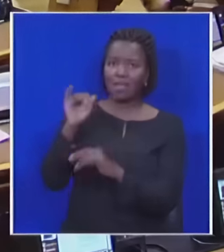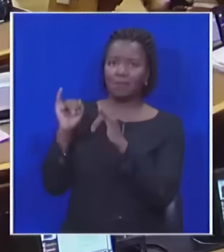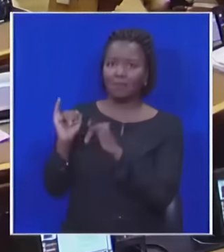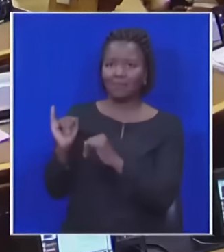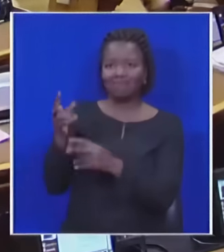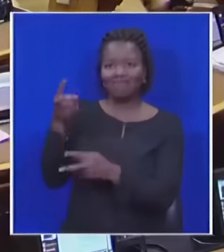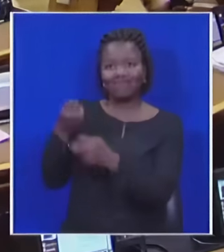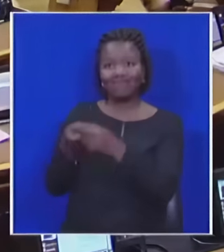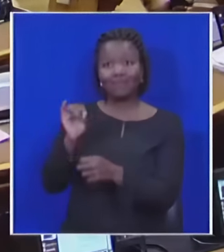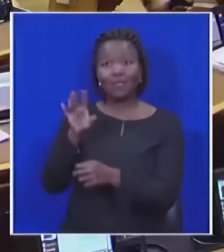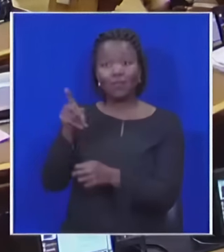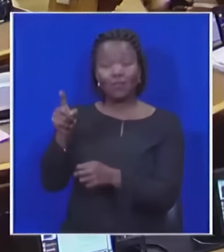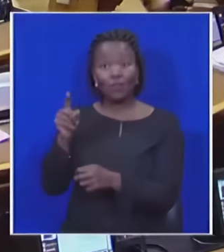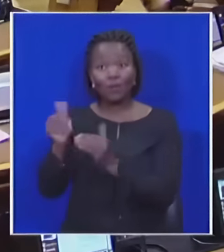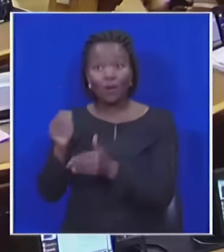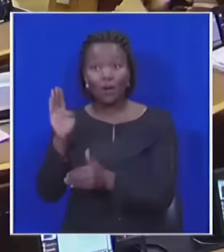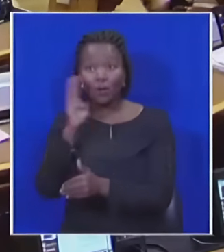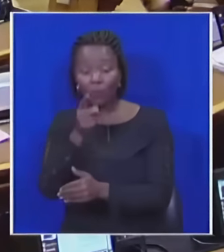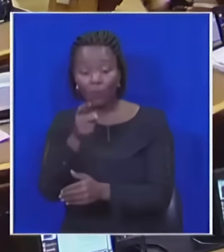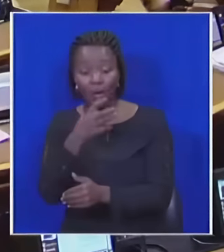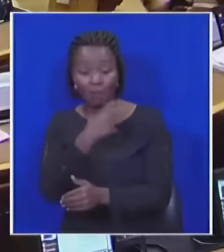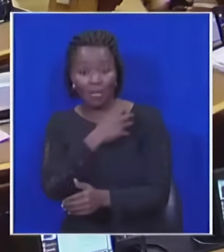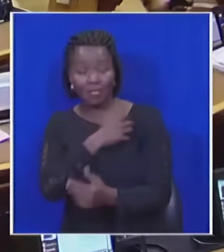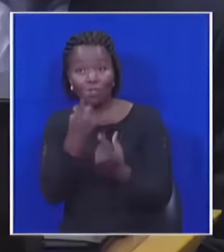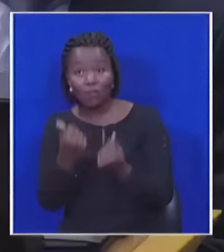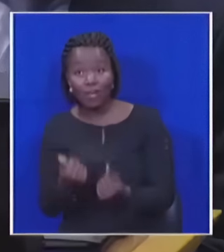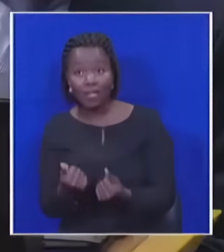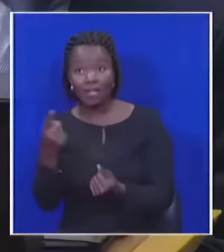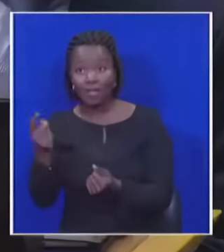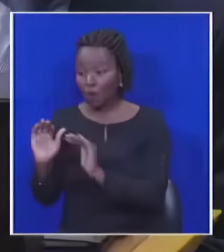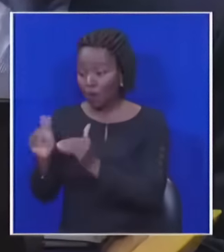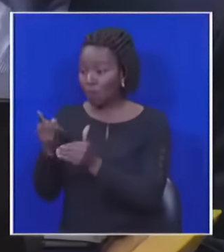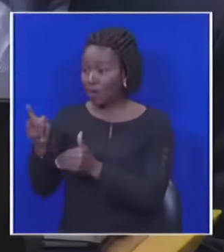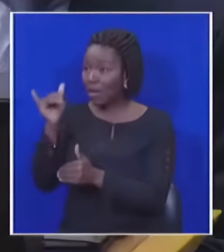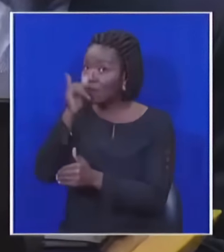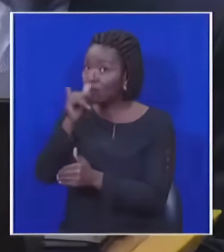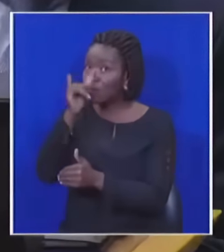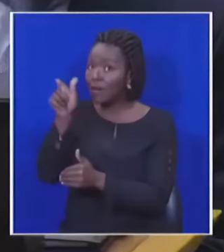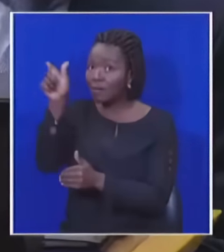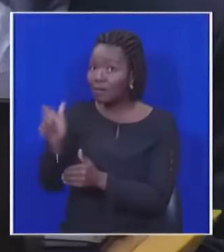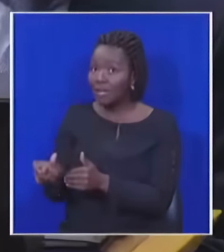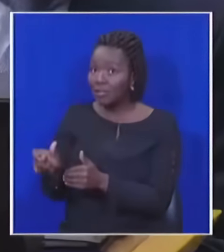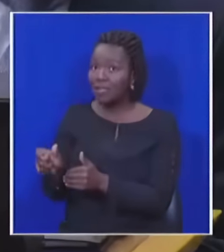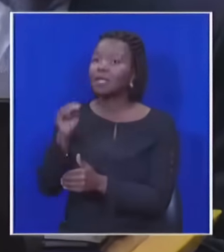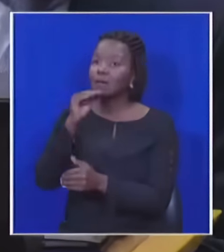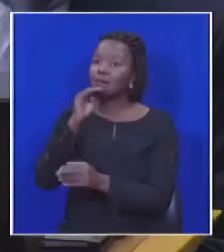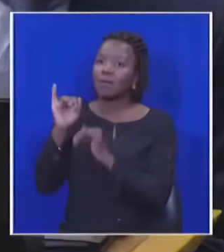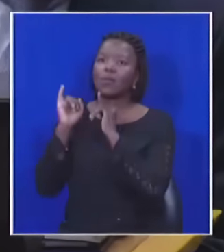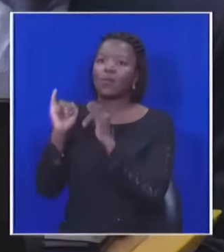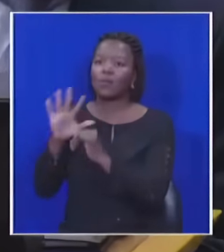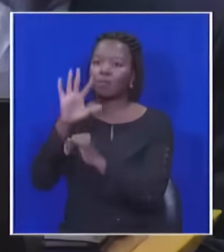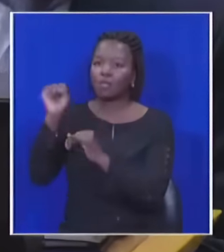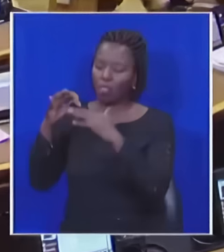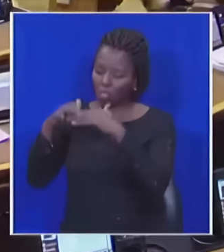And if you're not going to defend the Minister of Finance and you defend the criminal, you must know there will be no country